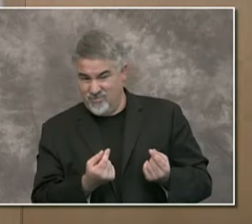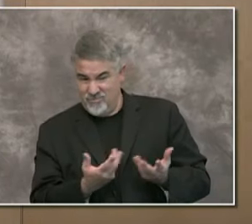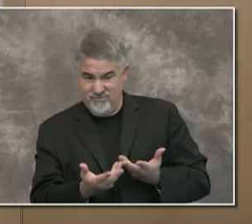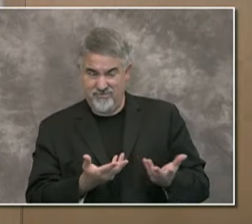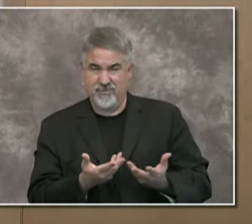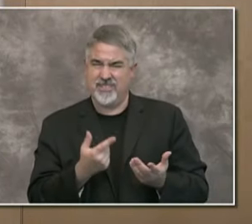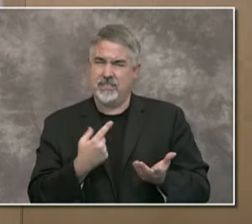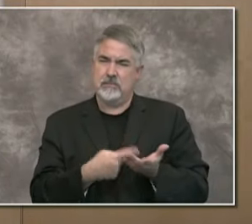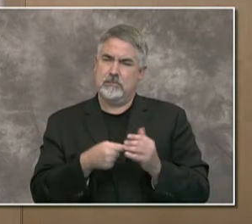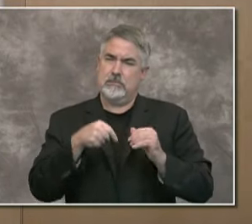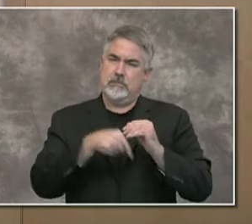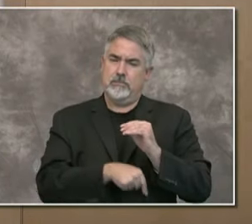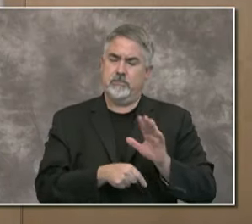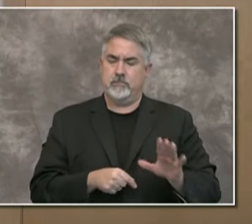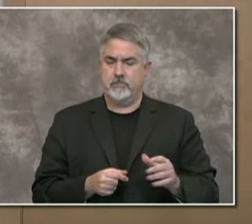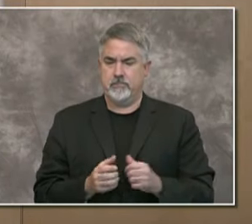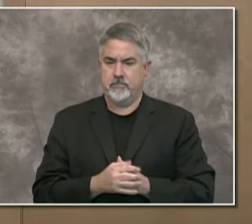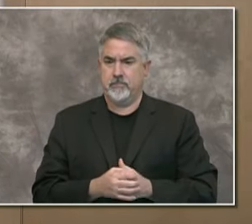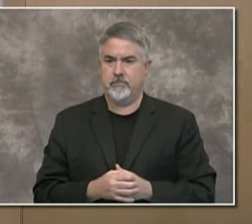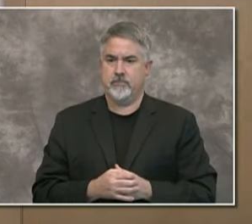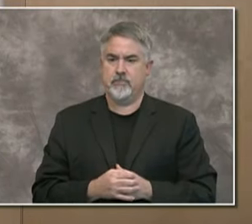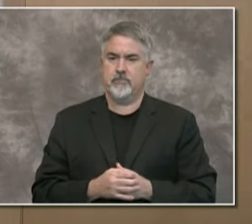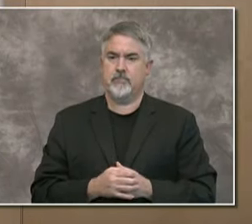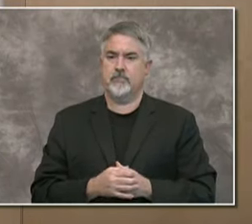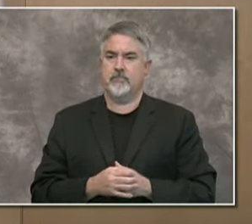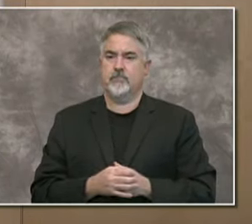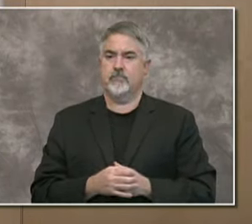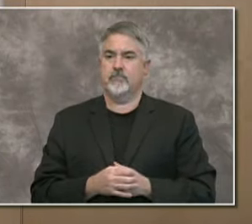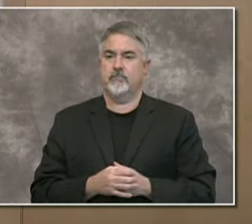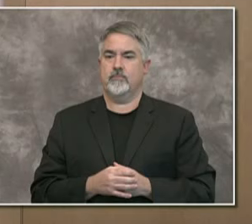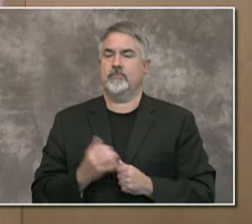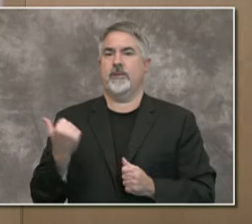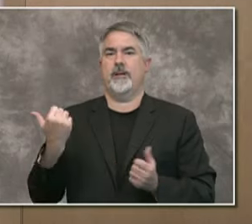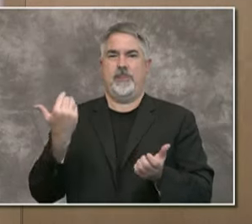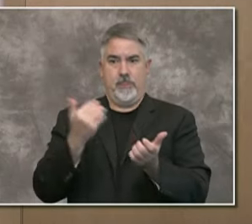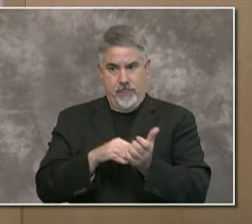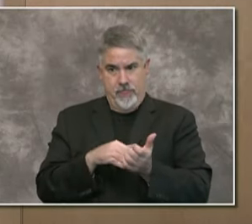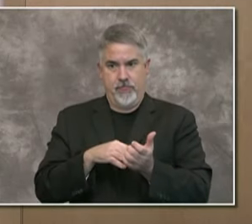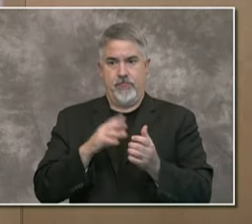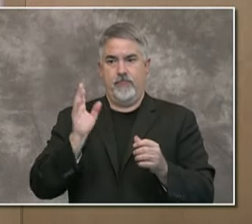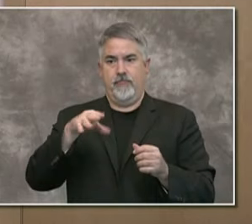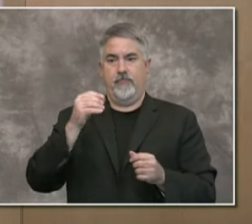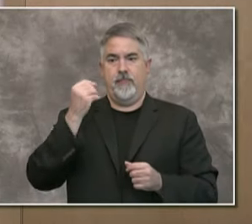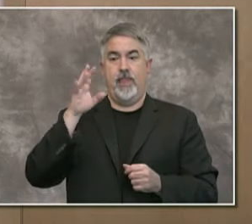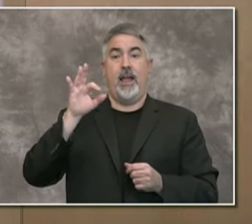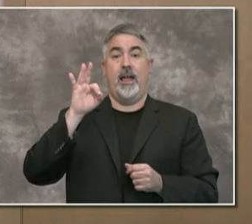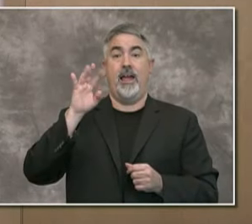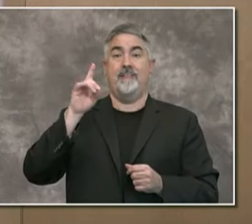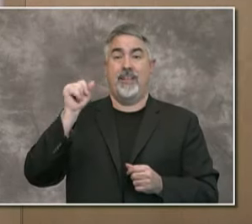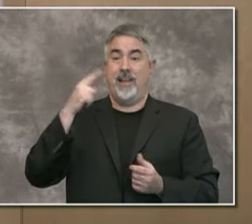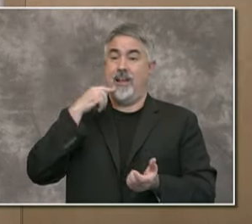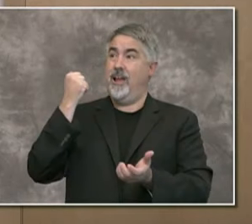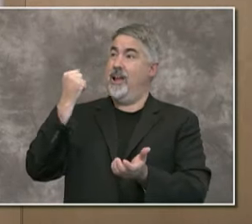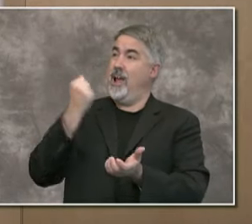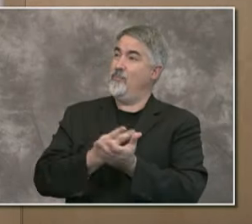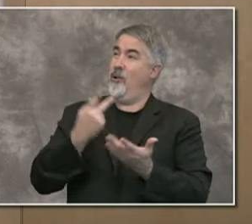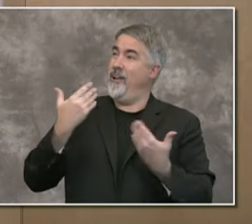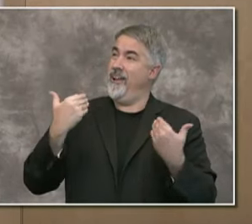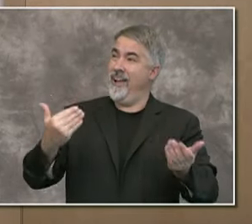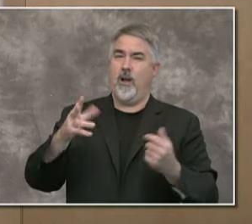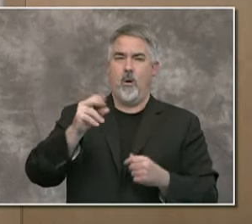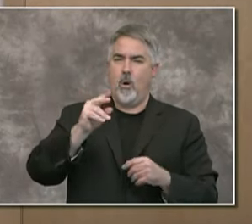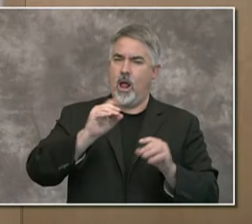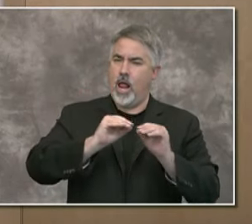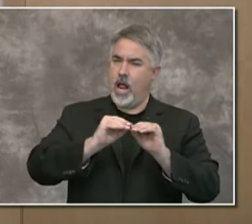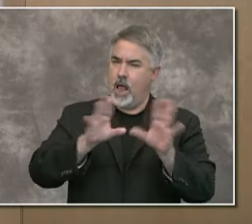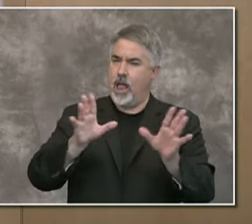So again, I'd just like to emphasize that this is different from FDA approval and is a mechanism for providers to